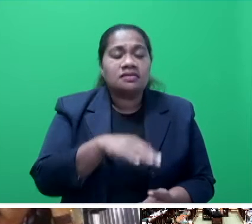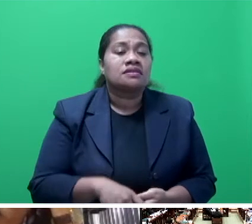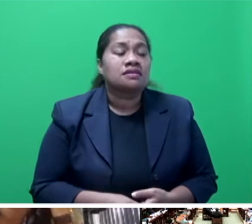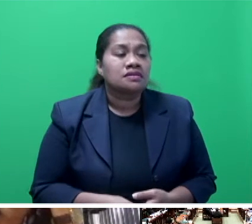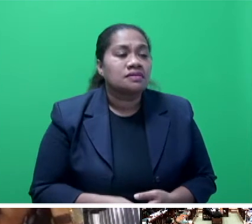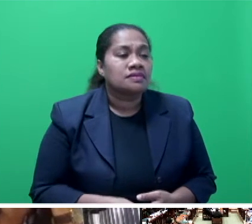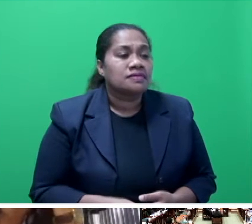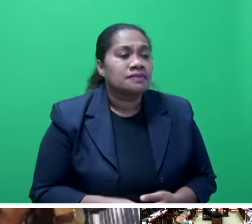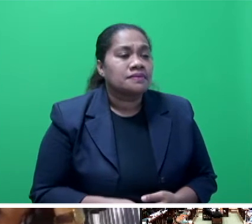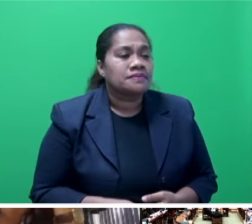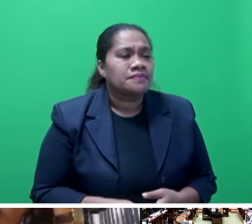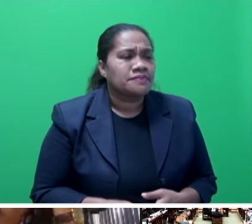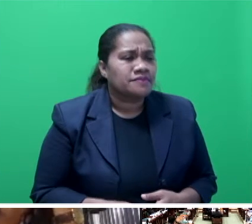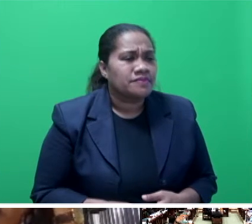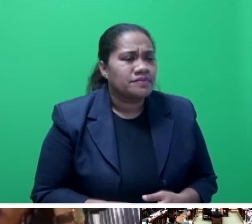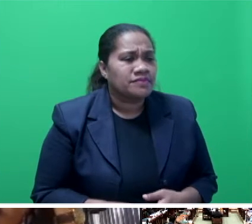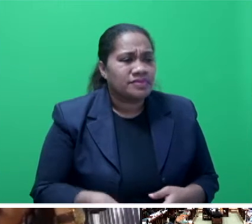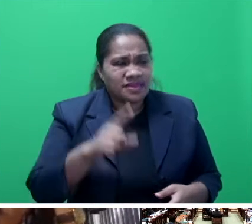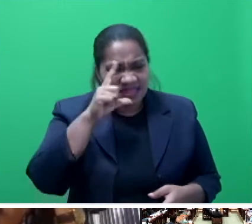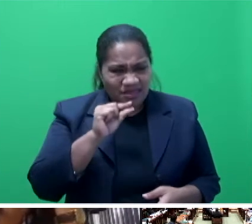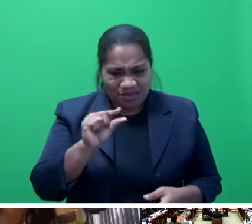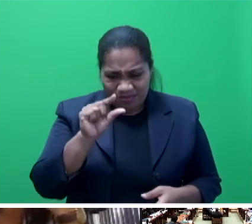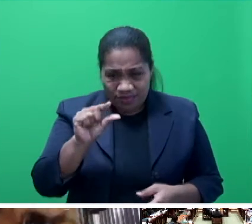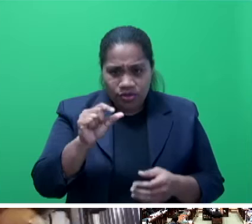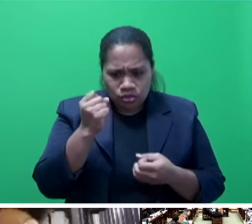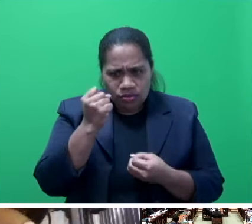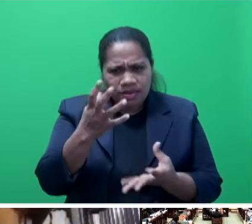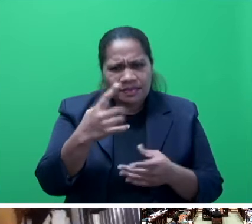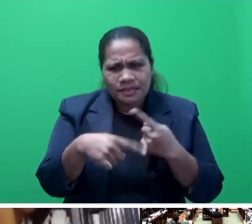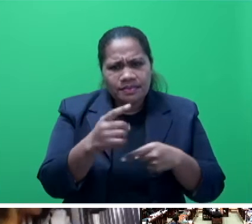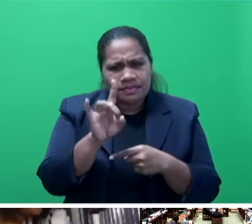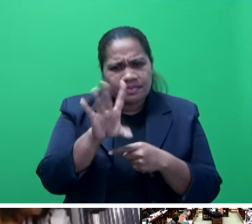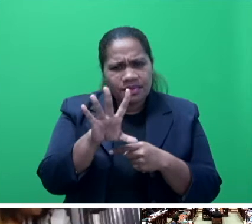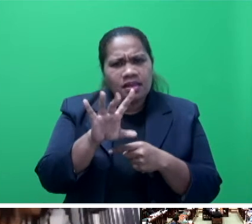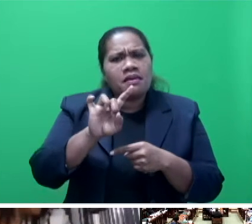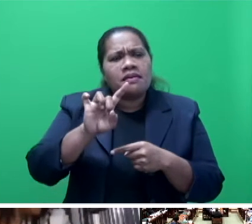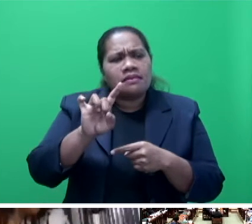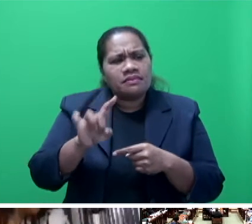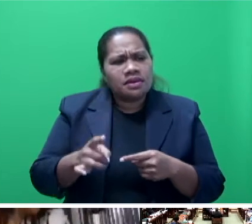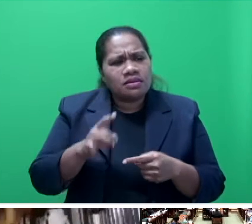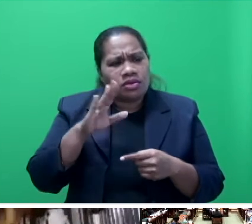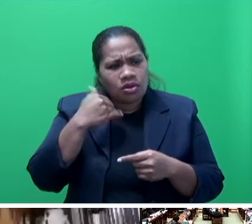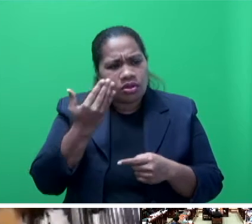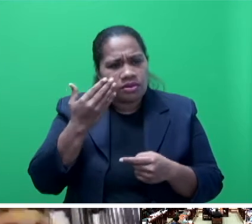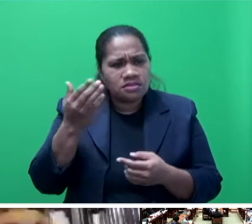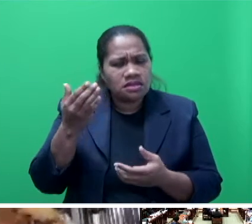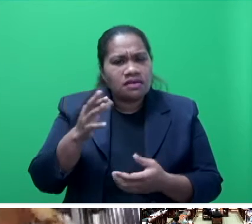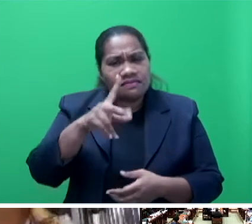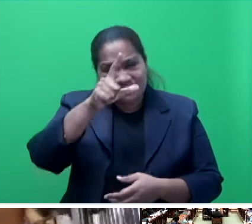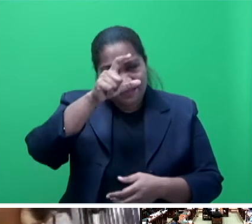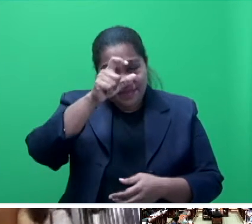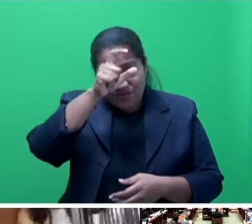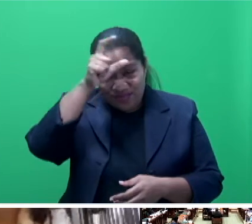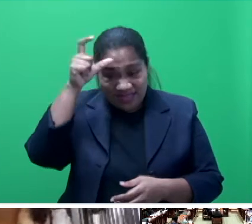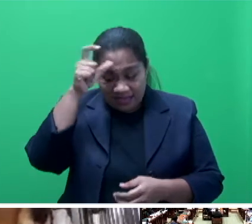the minimum that can be given from a vial is about 10. And usually when they come, there's about the nurses, because they give